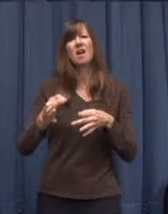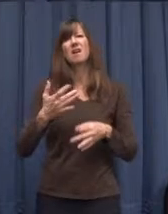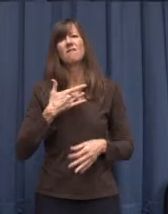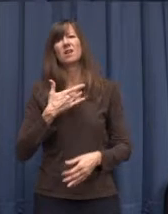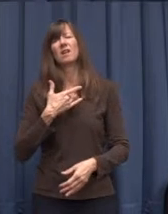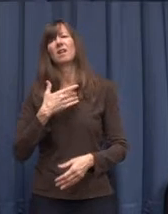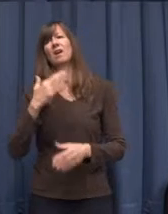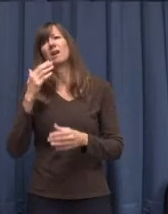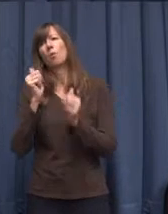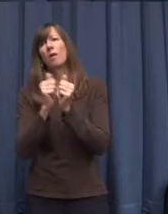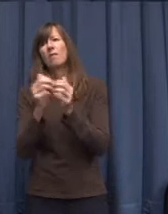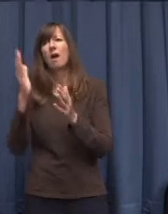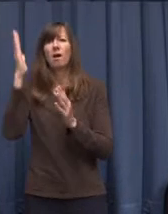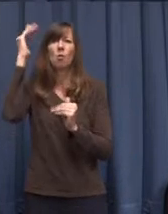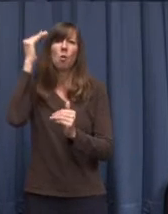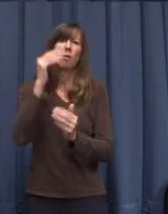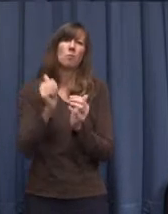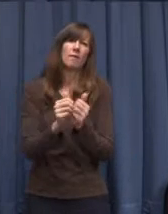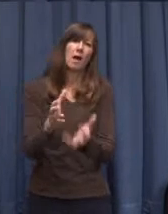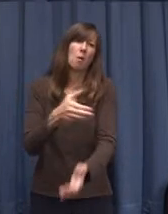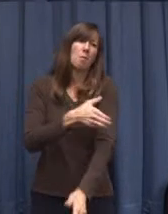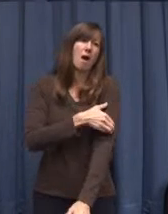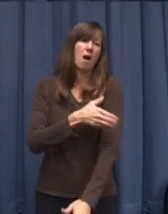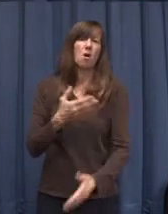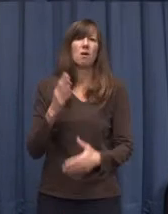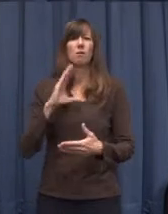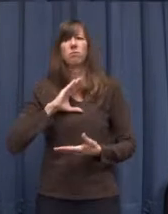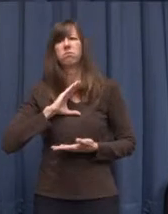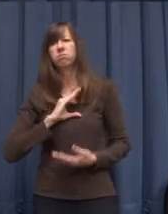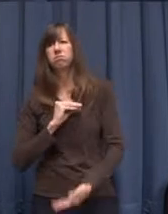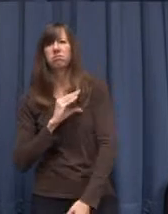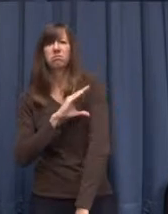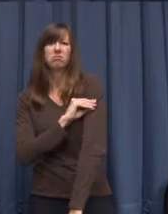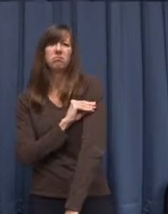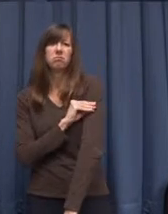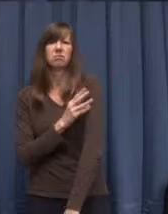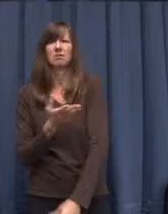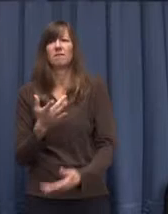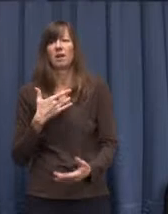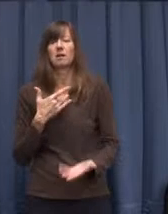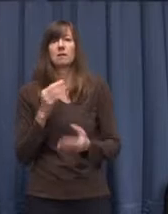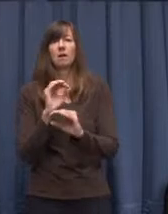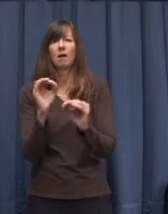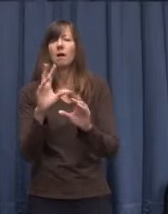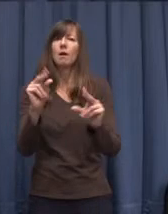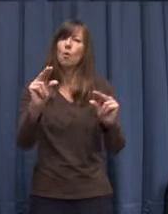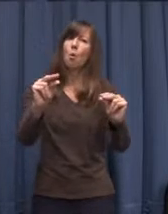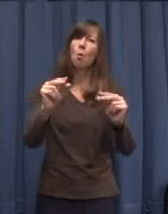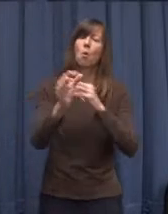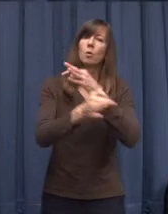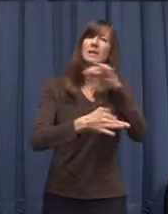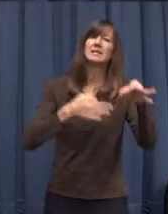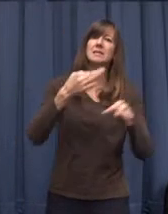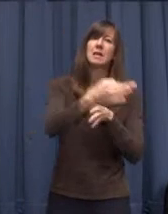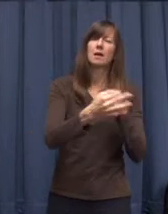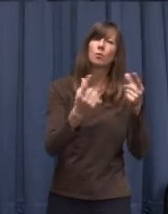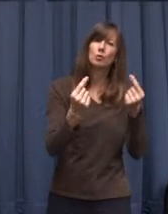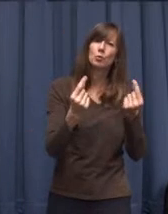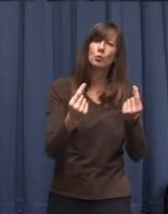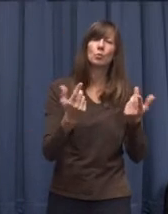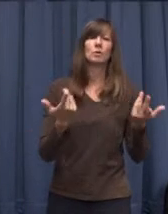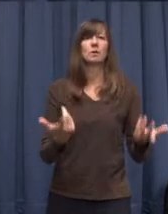two to slow this down and even stop it before it gets to a big second